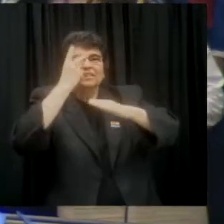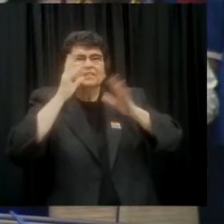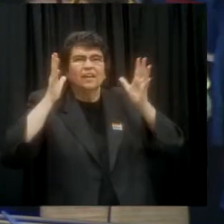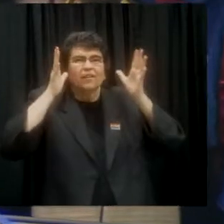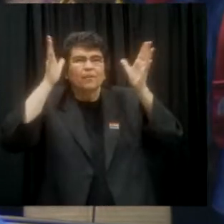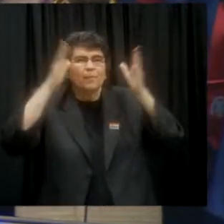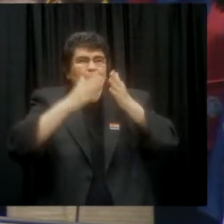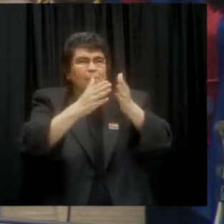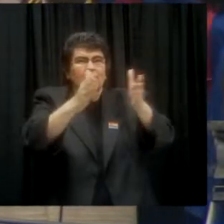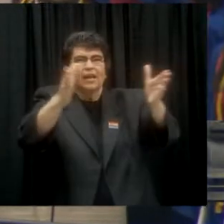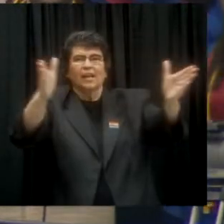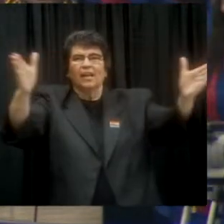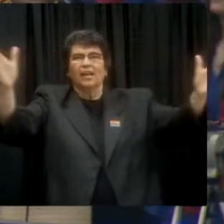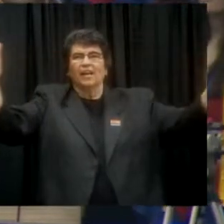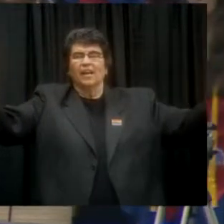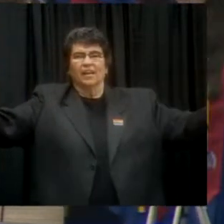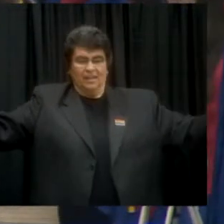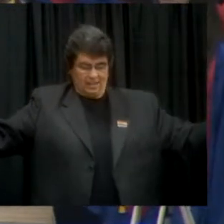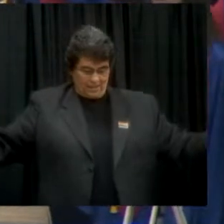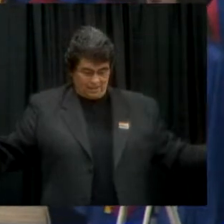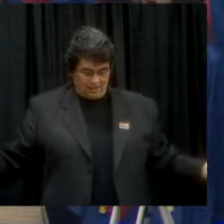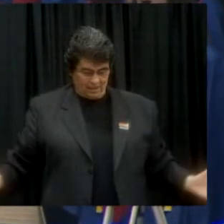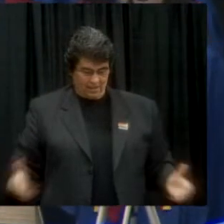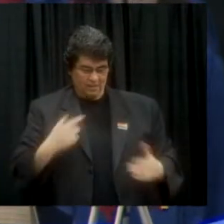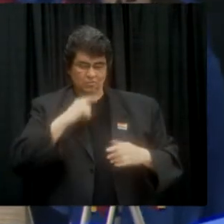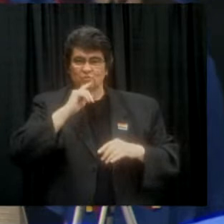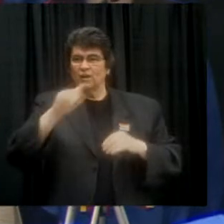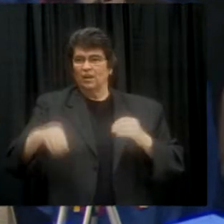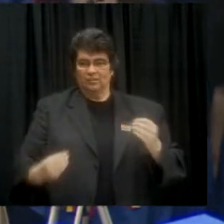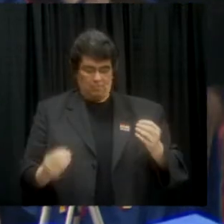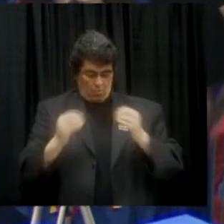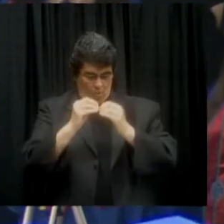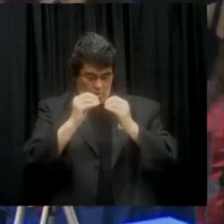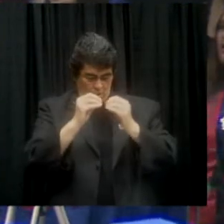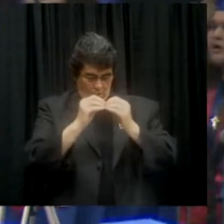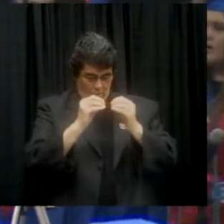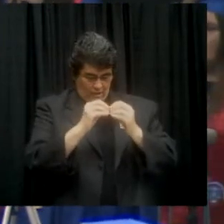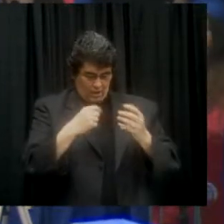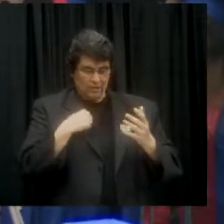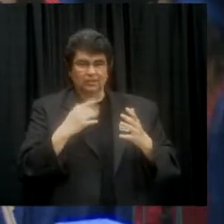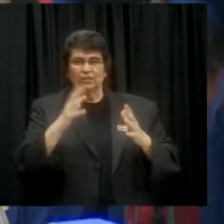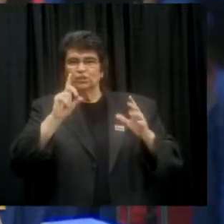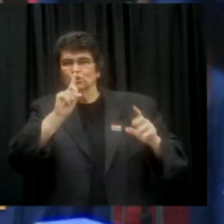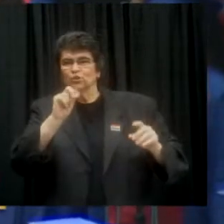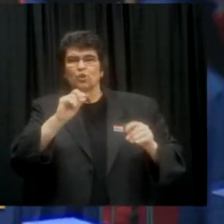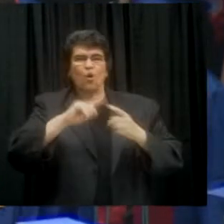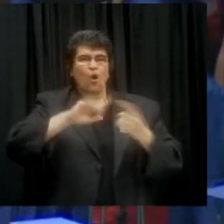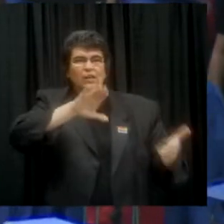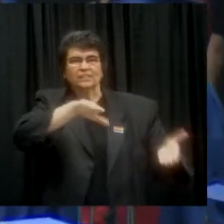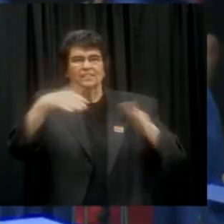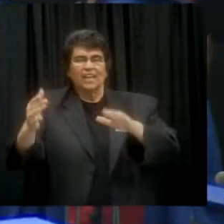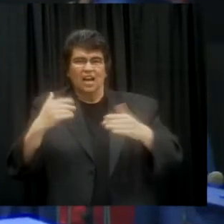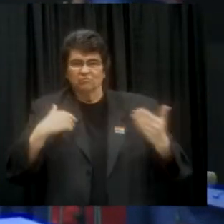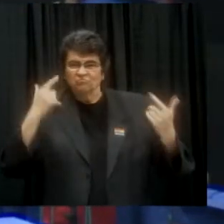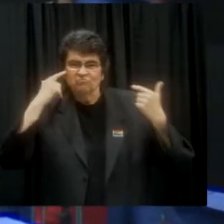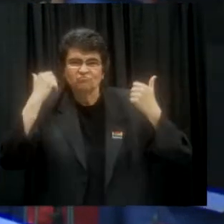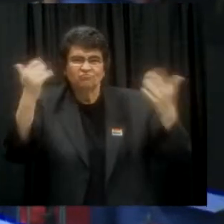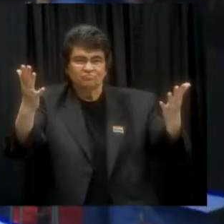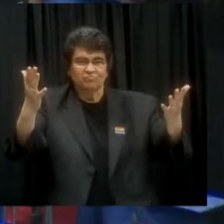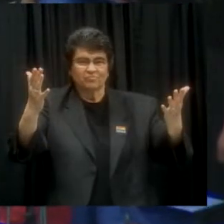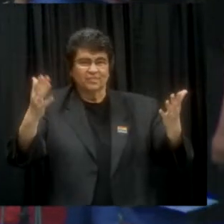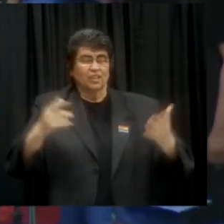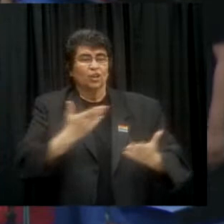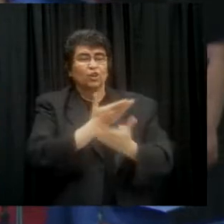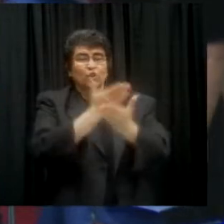do or die. Yeah, it's do or die. All I can do when